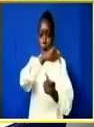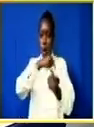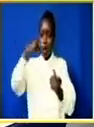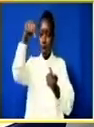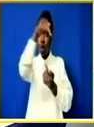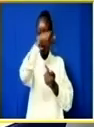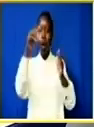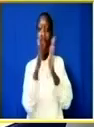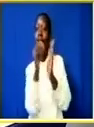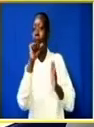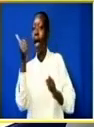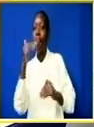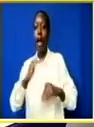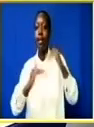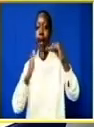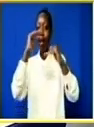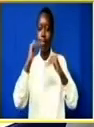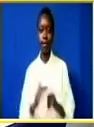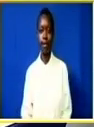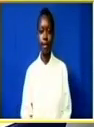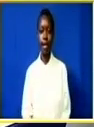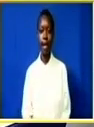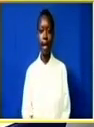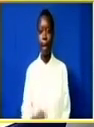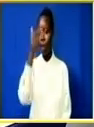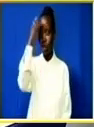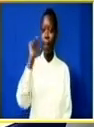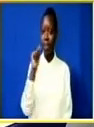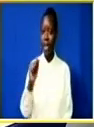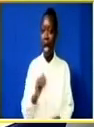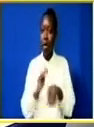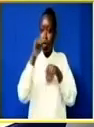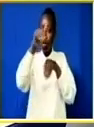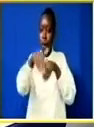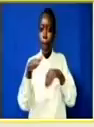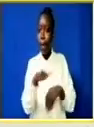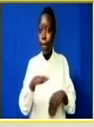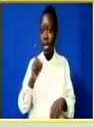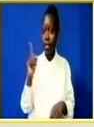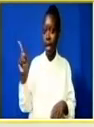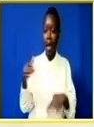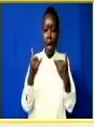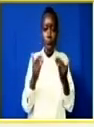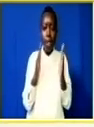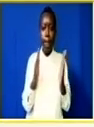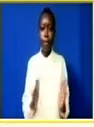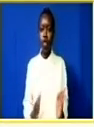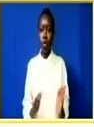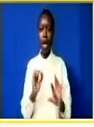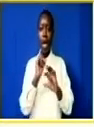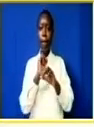terraces. Because you find, mm-hmm. yes, it's a slopy land. Okay. So the person makes